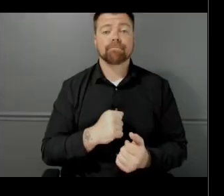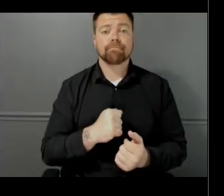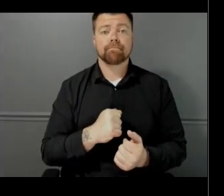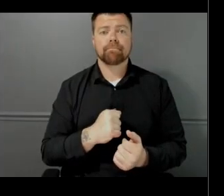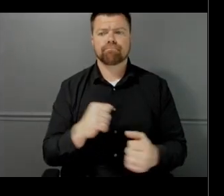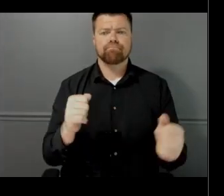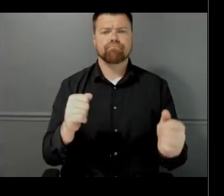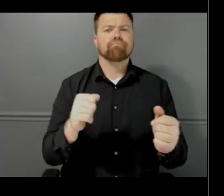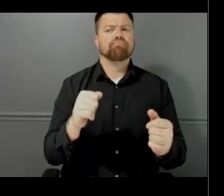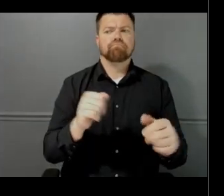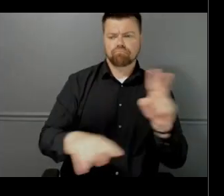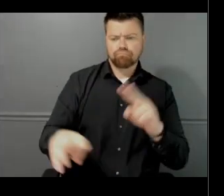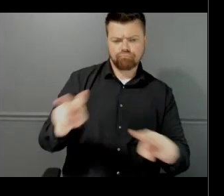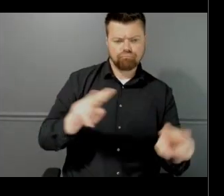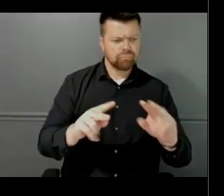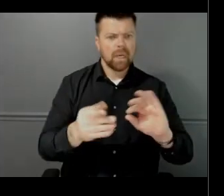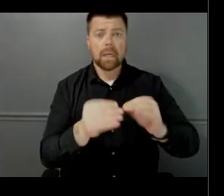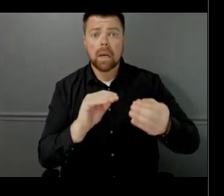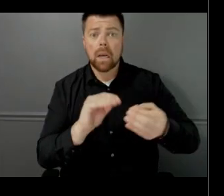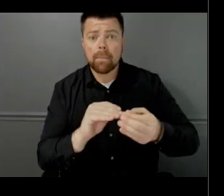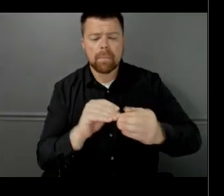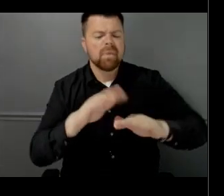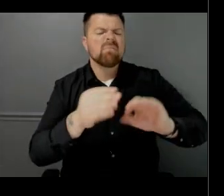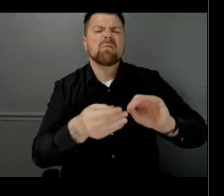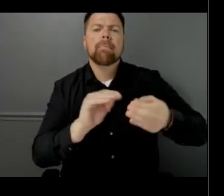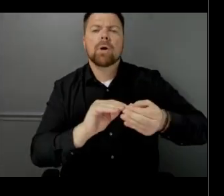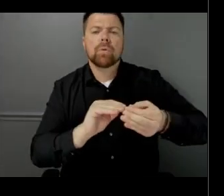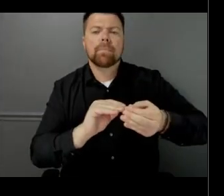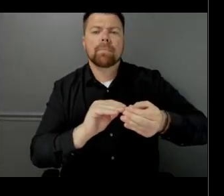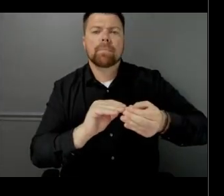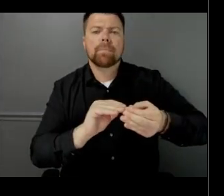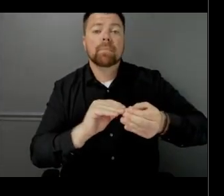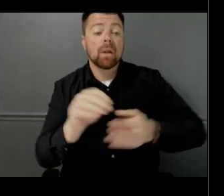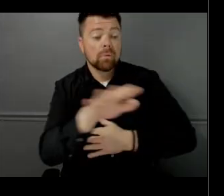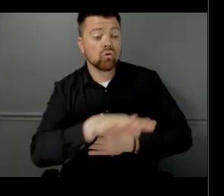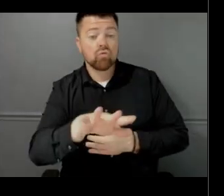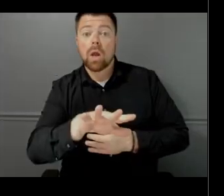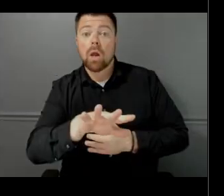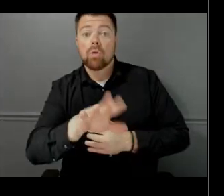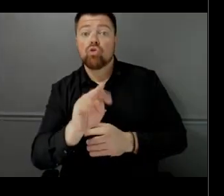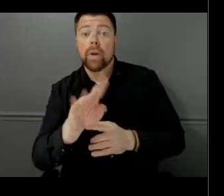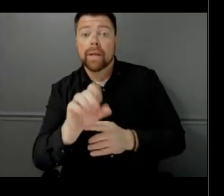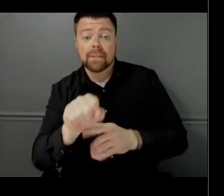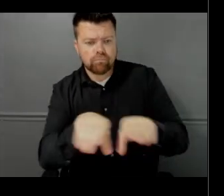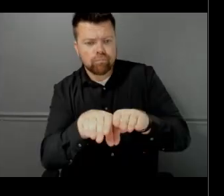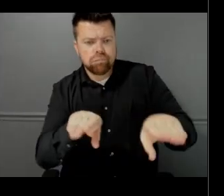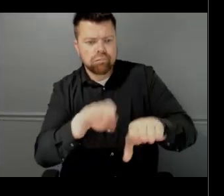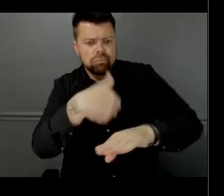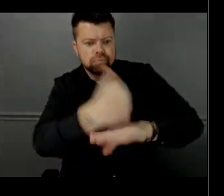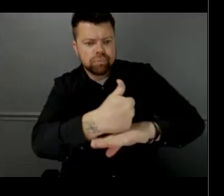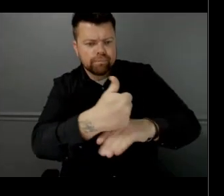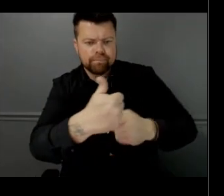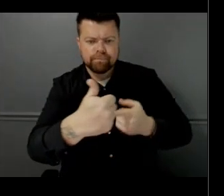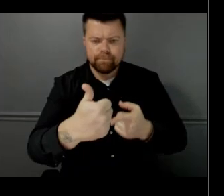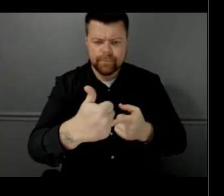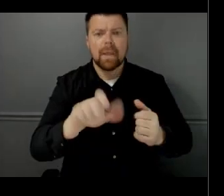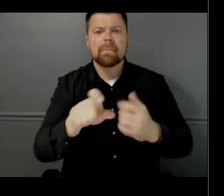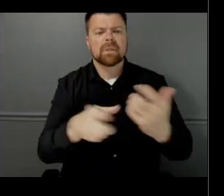determines the minimum number of ground floor units that must meet the